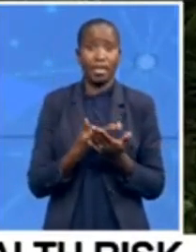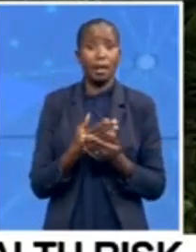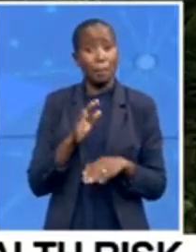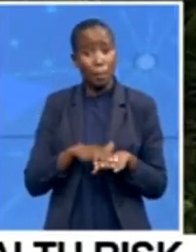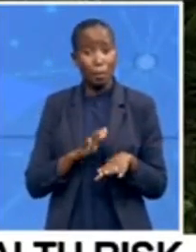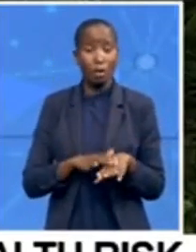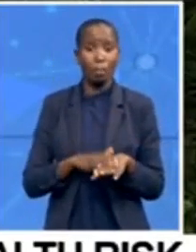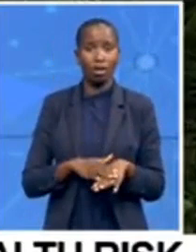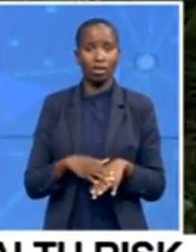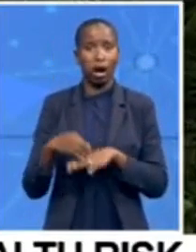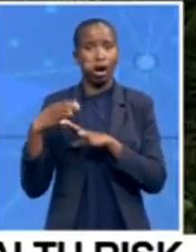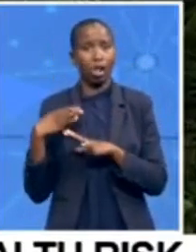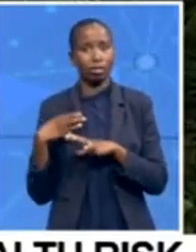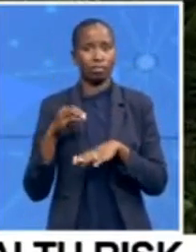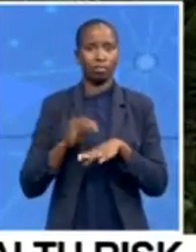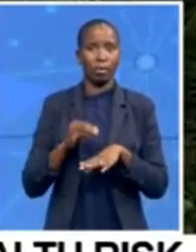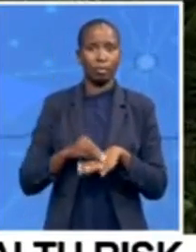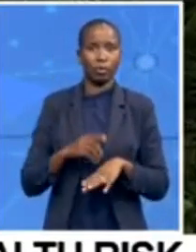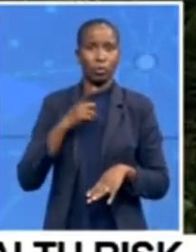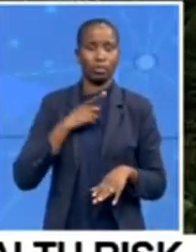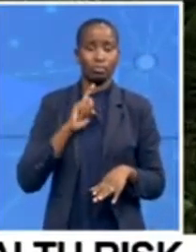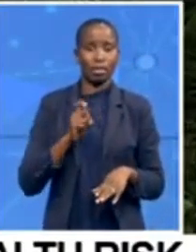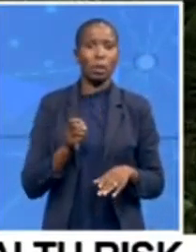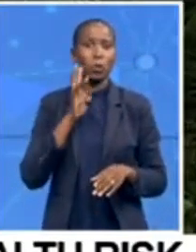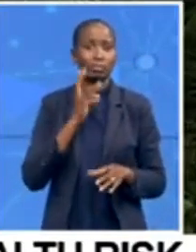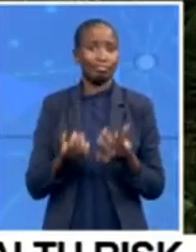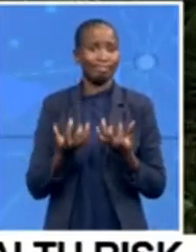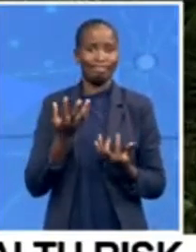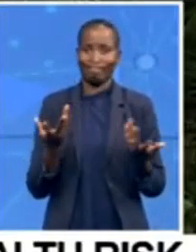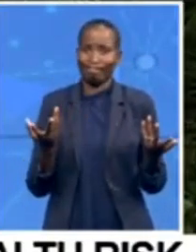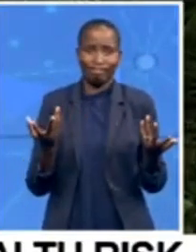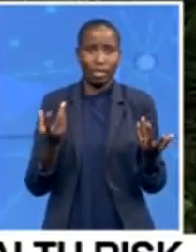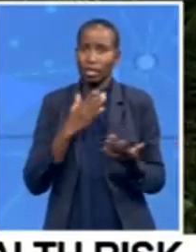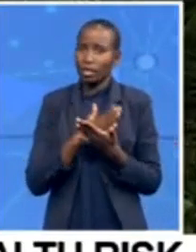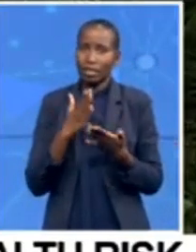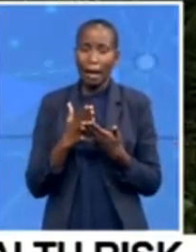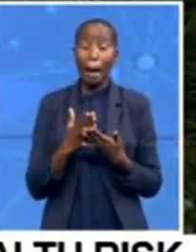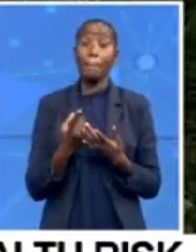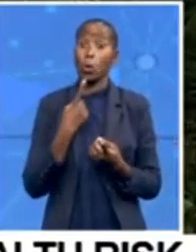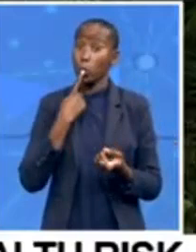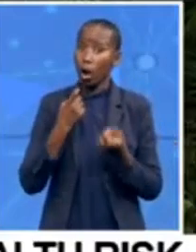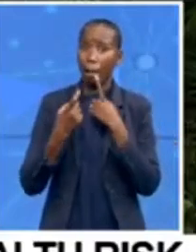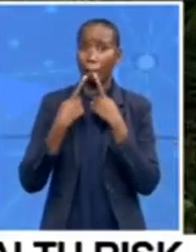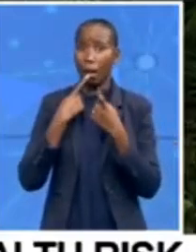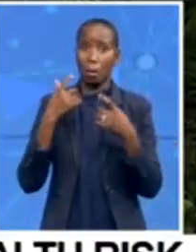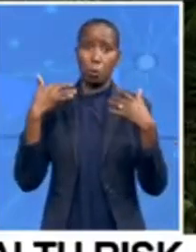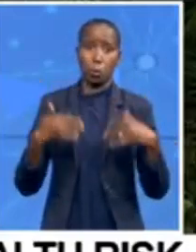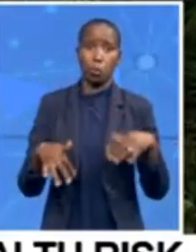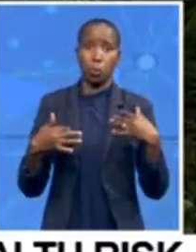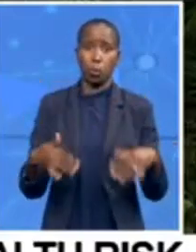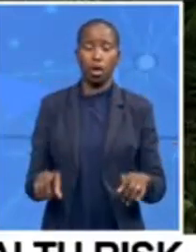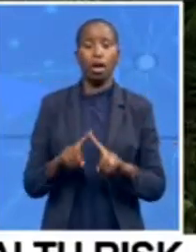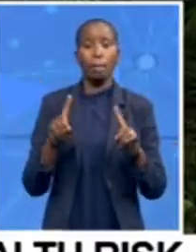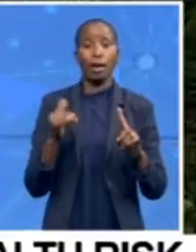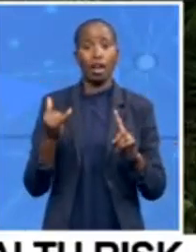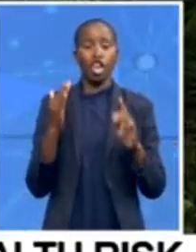have to boil the water. So some of them are complaining, in fact many of them are complaining, but I must add that the Human Rights Commission in the Eastern Cape